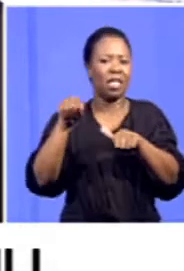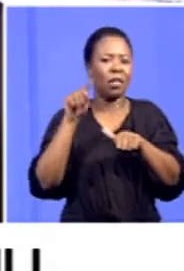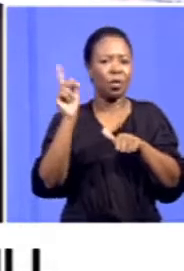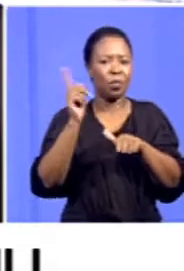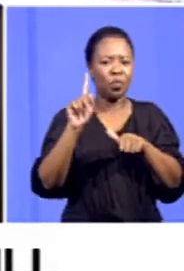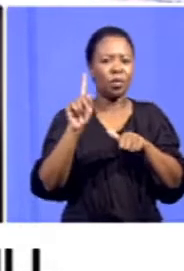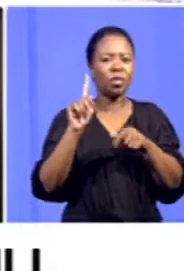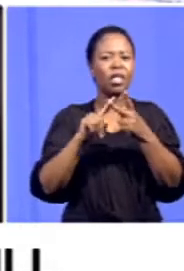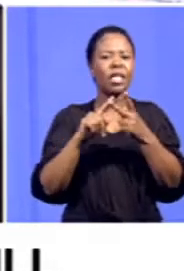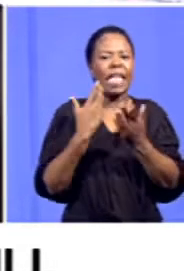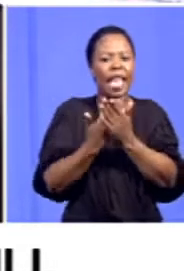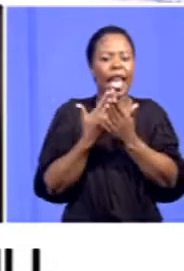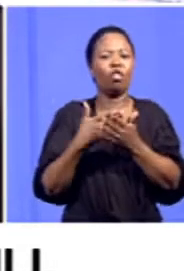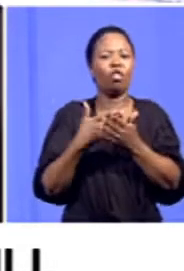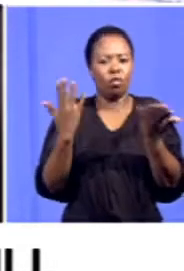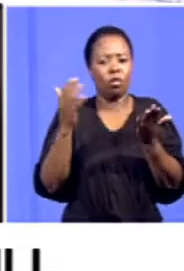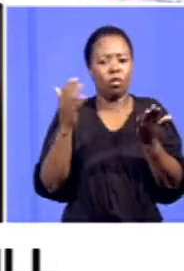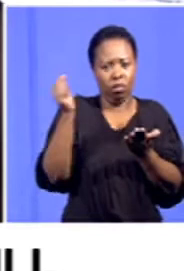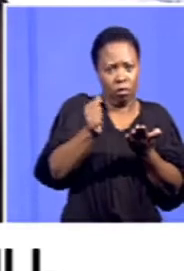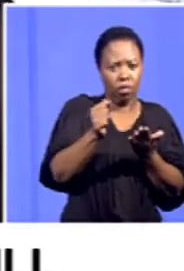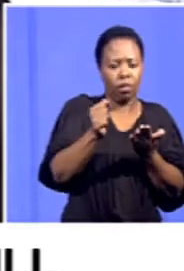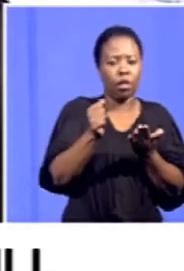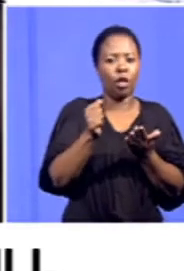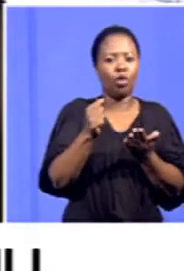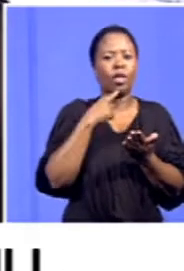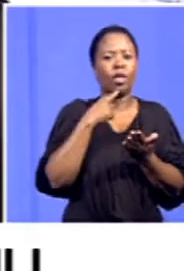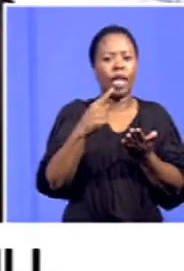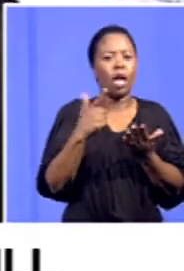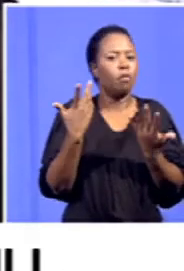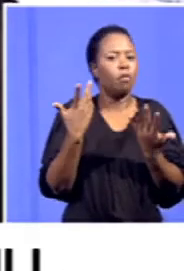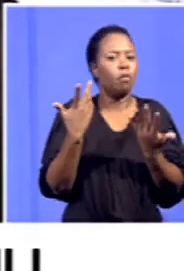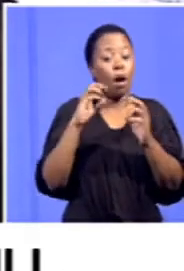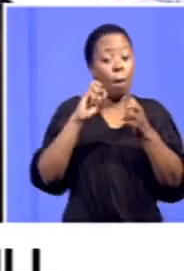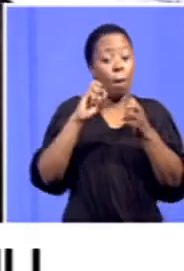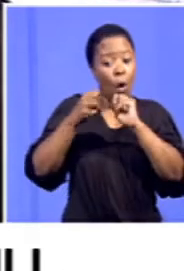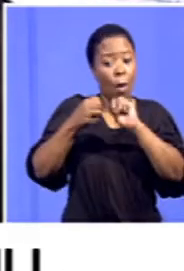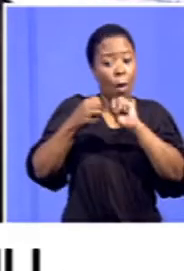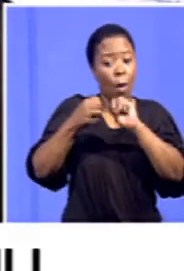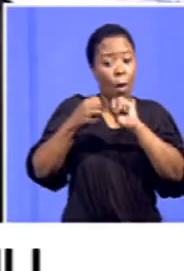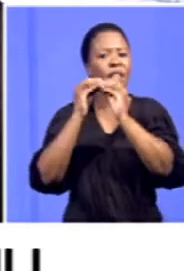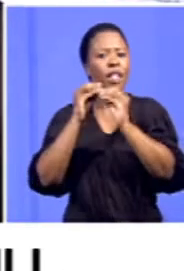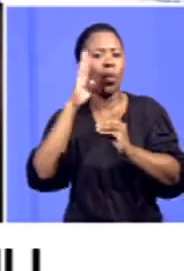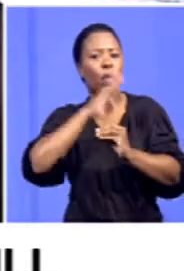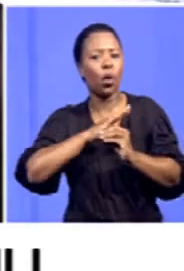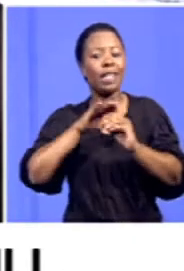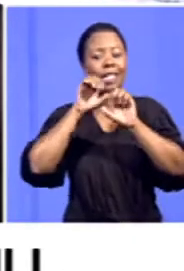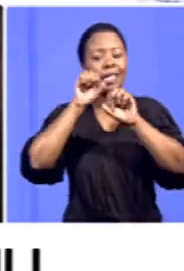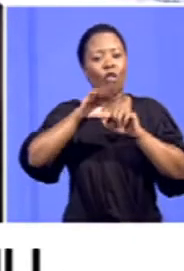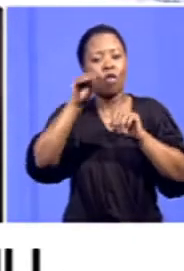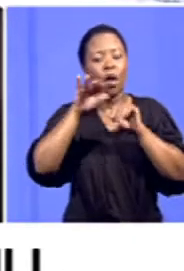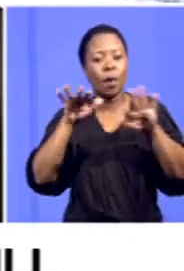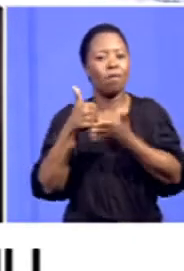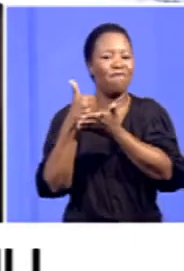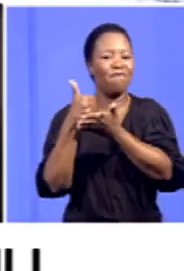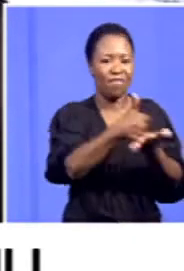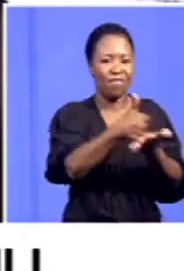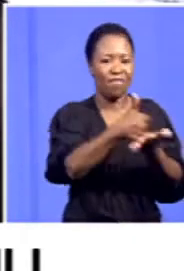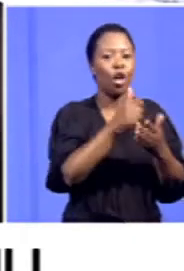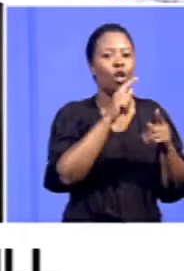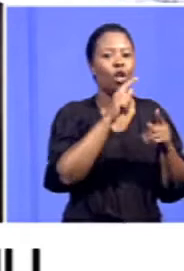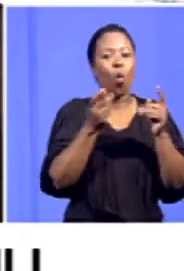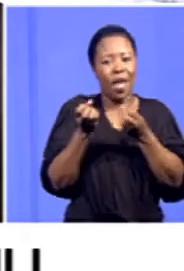reckless trajectory of actually not dealing with this problem to assist South Africans, then we are leaving them to a device which